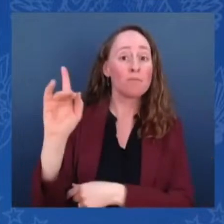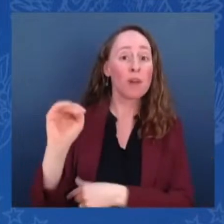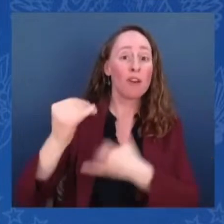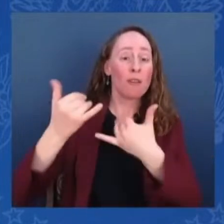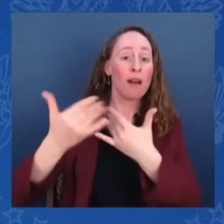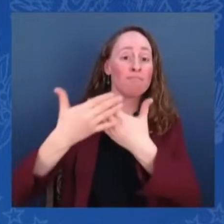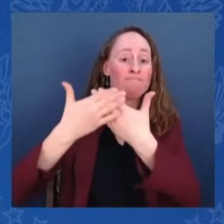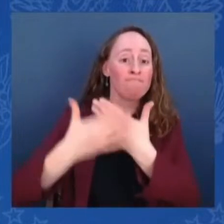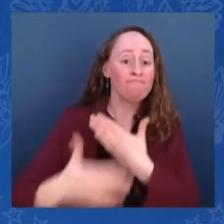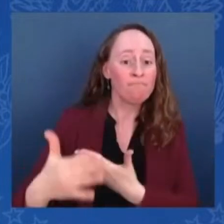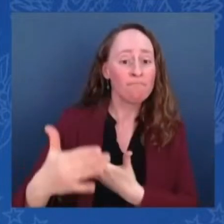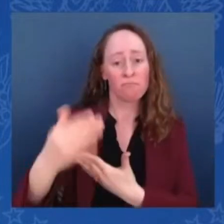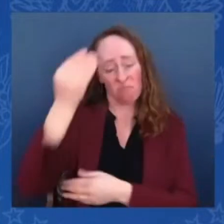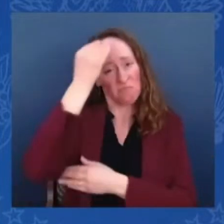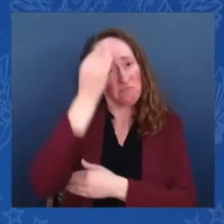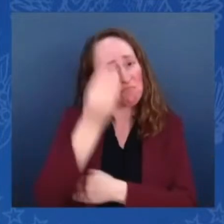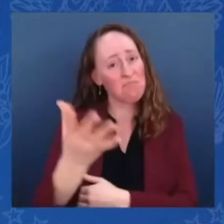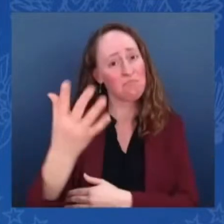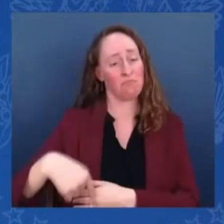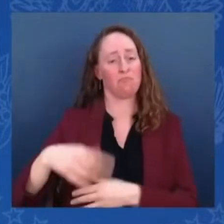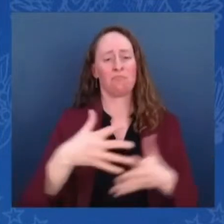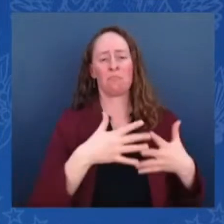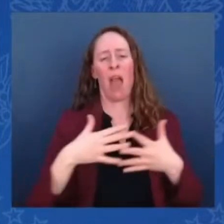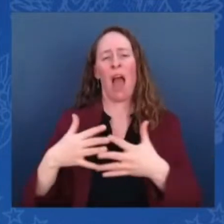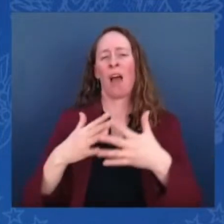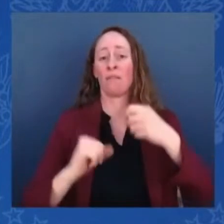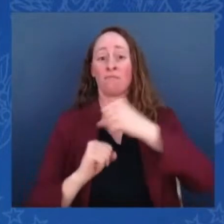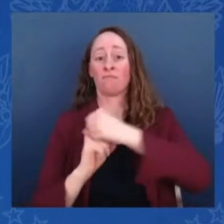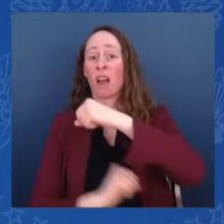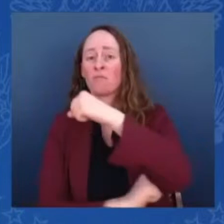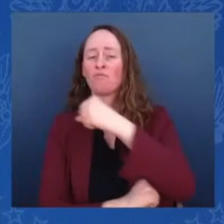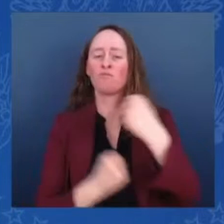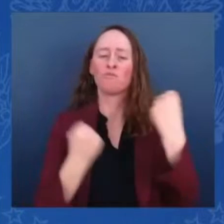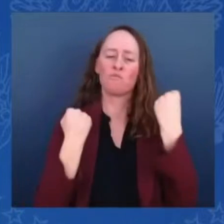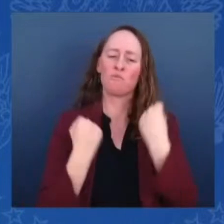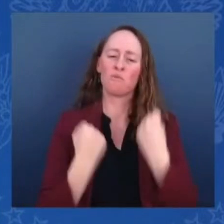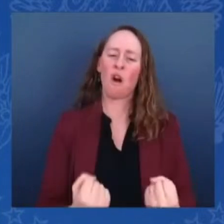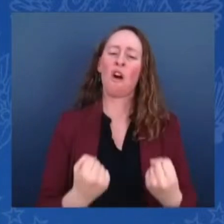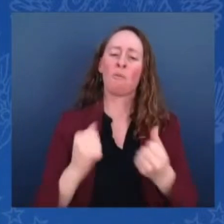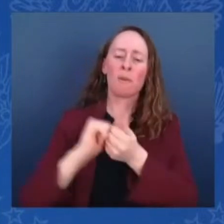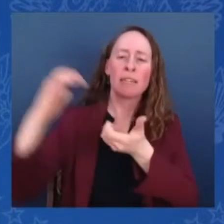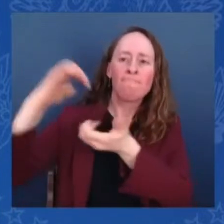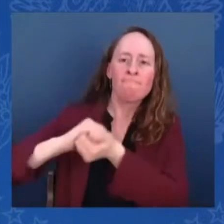stronger position with respect to these countries than we were 4 years ago.